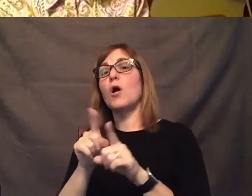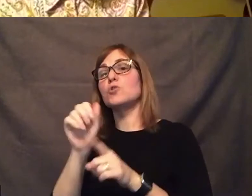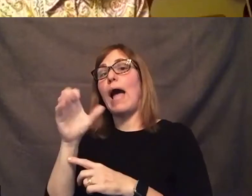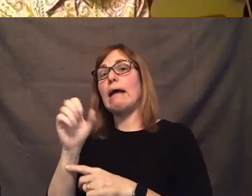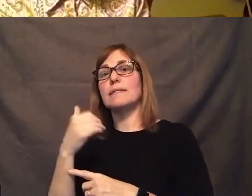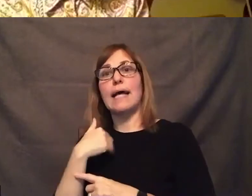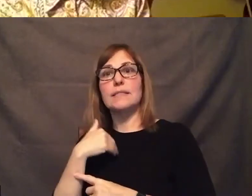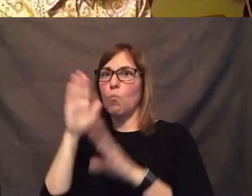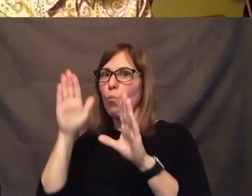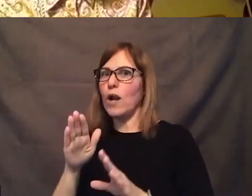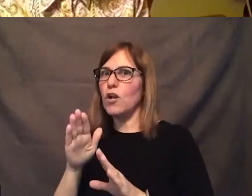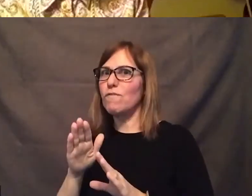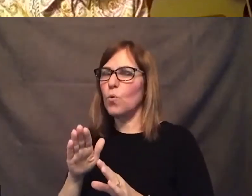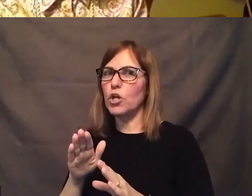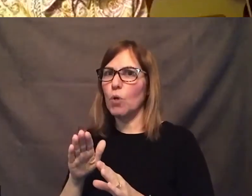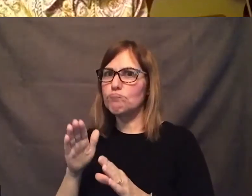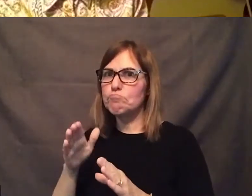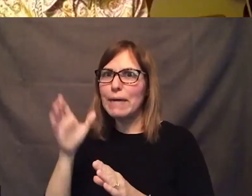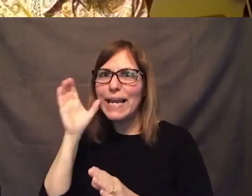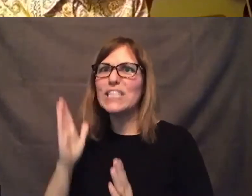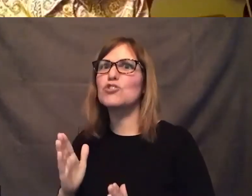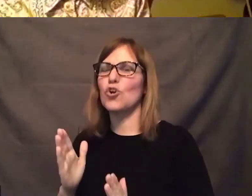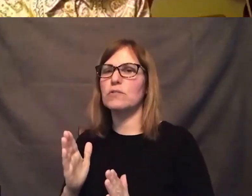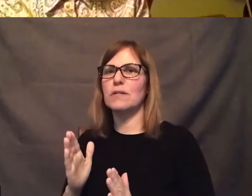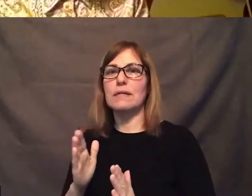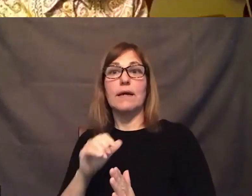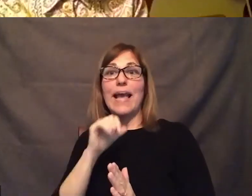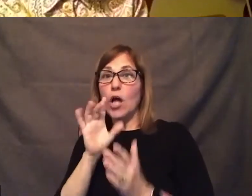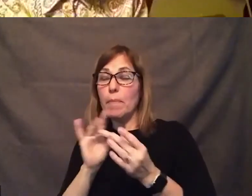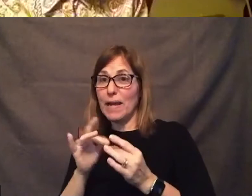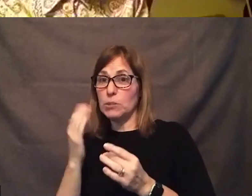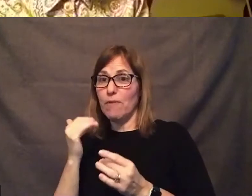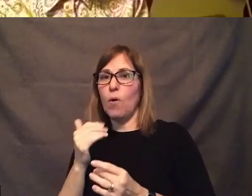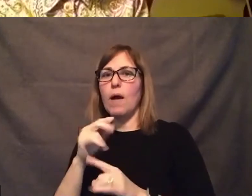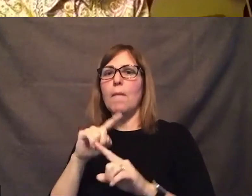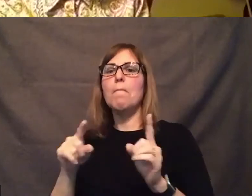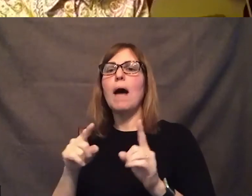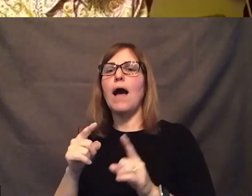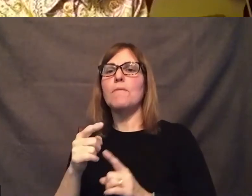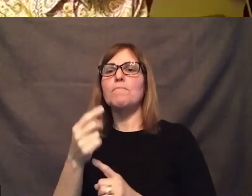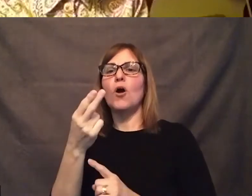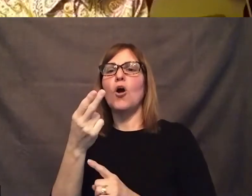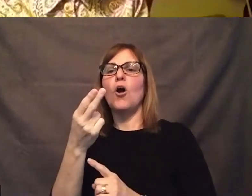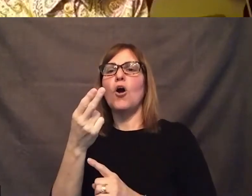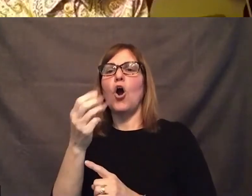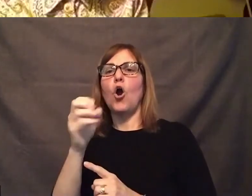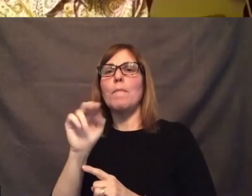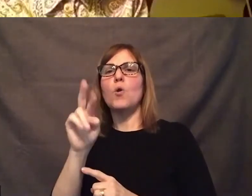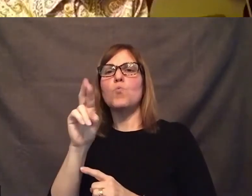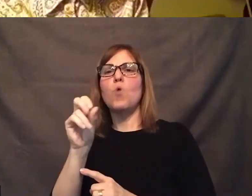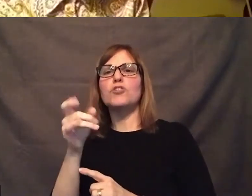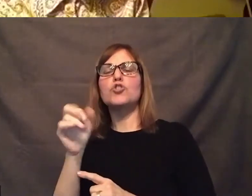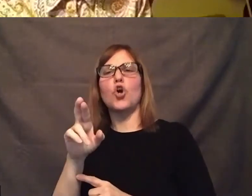listeners. He hasn't been mentioned so far, but Irvin Rosner was the person from CMU who actually, along with some help from